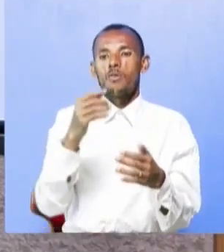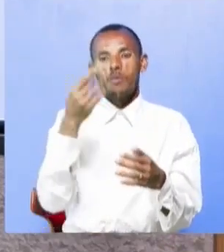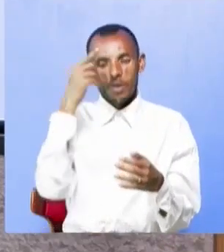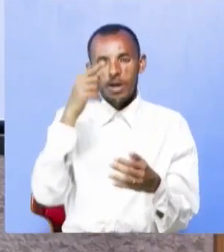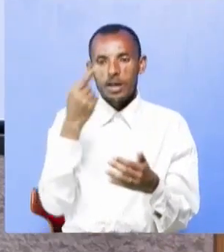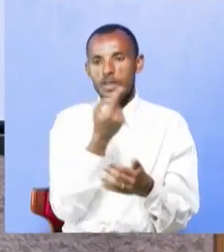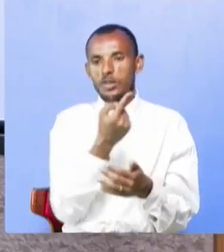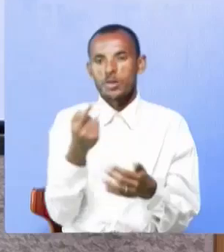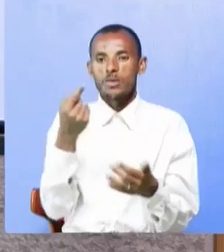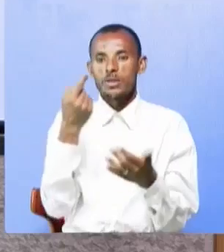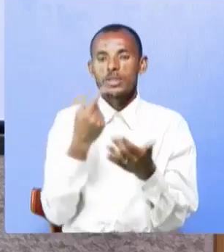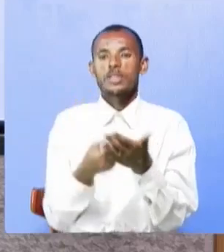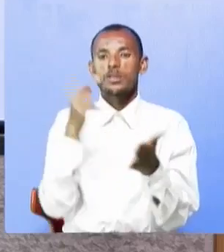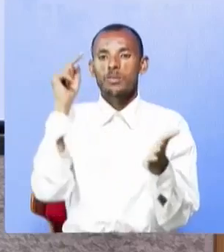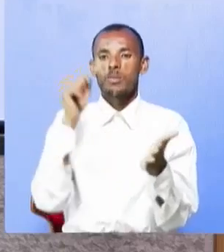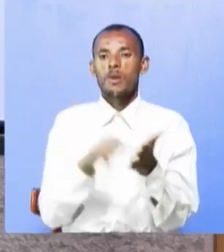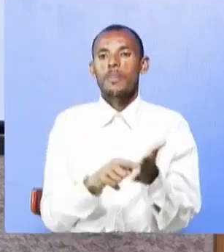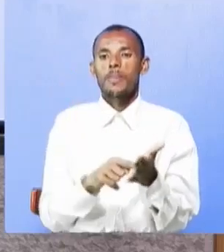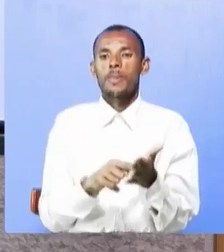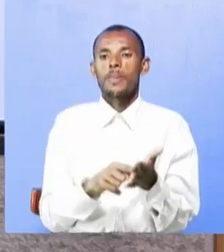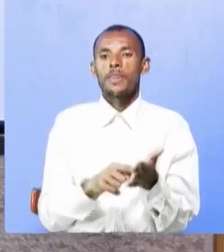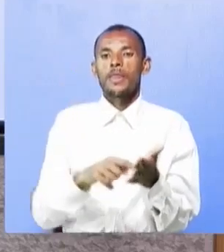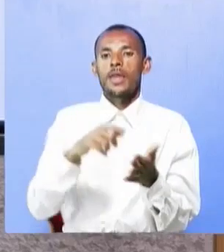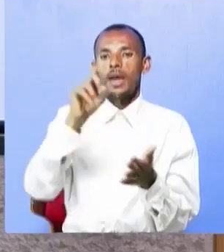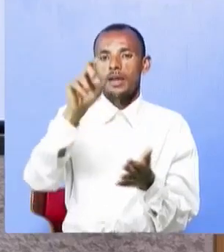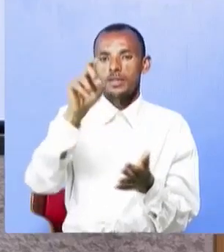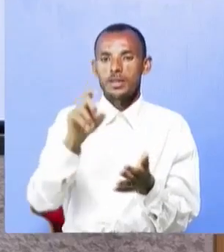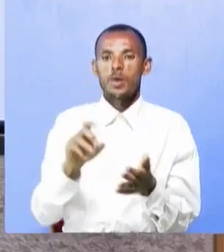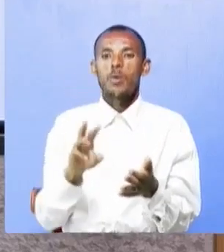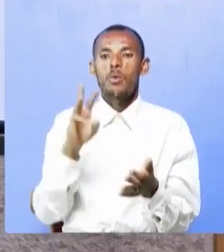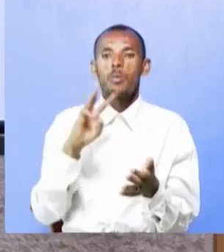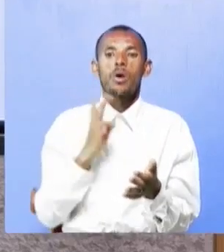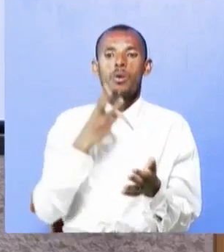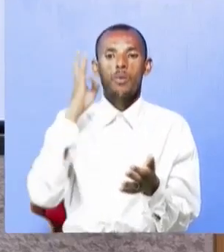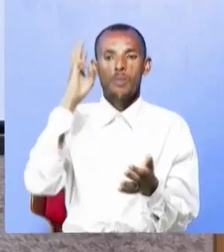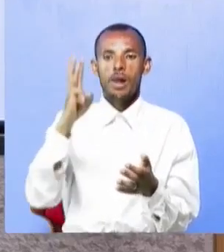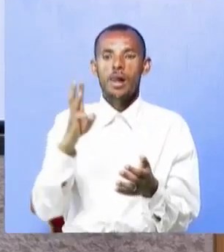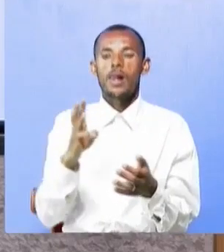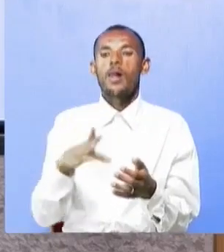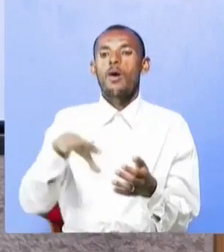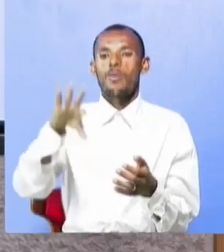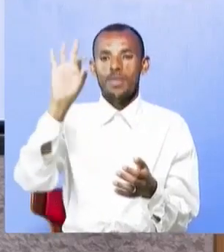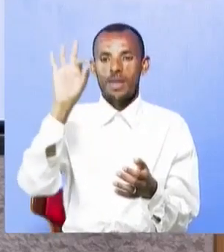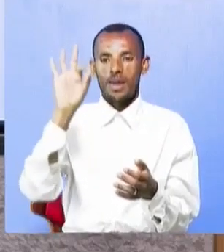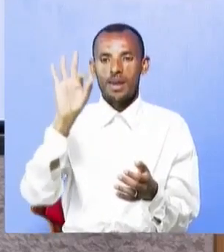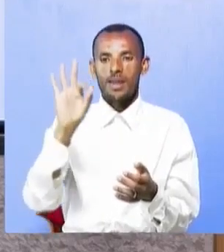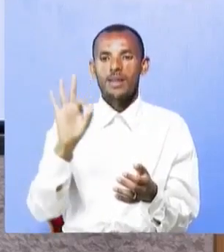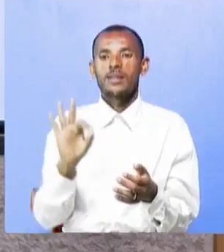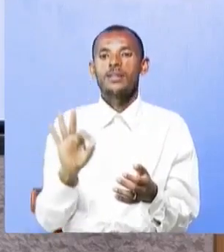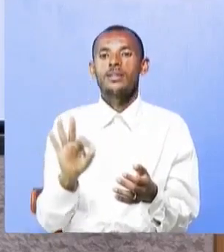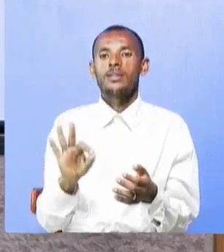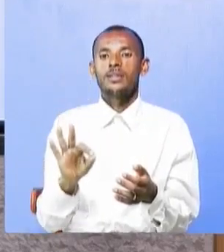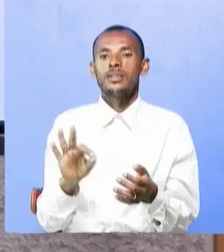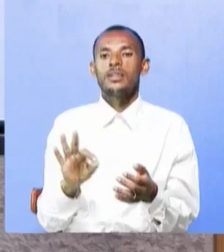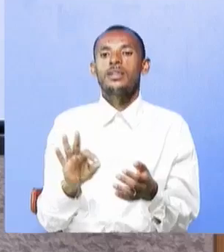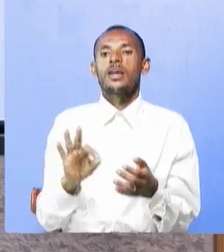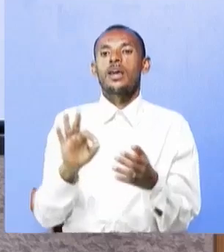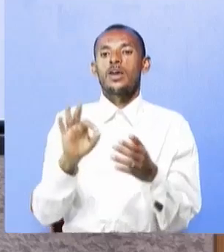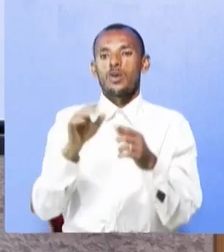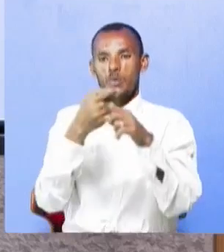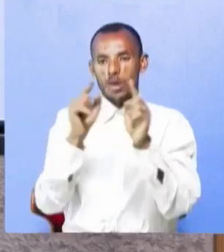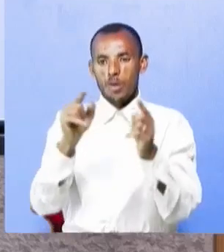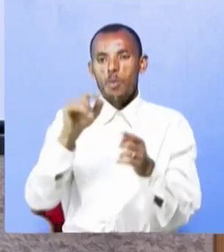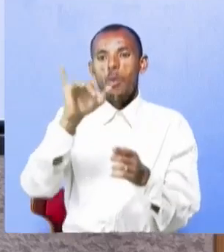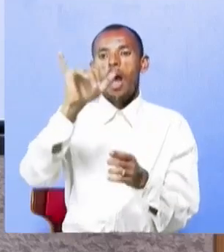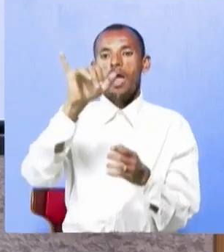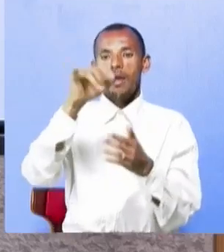those 3 points of x, we will obtain a certain unique y